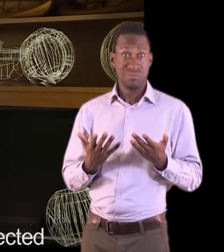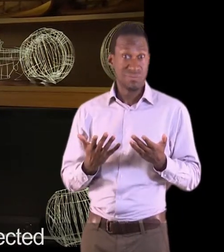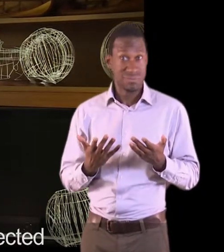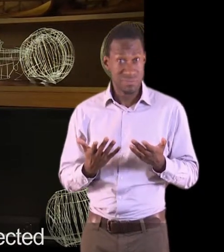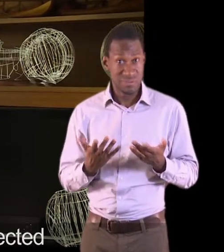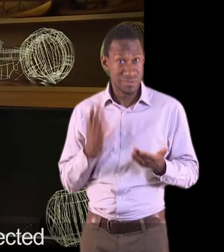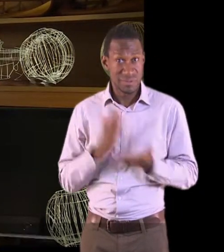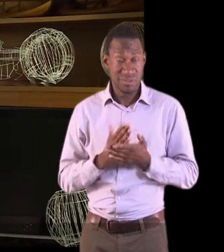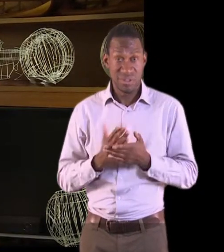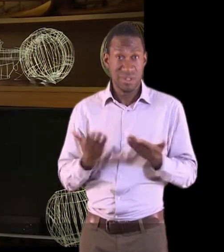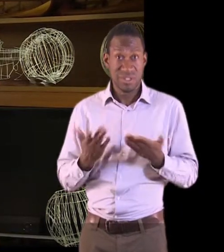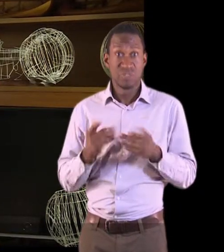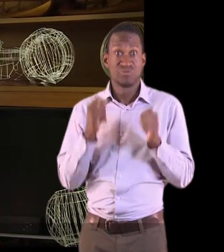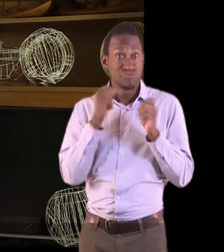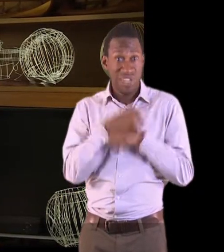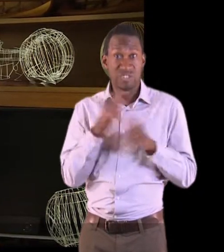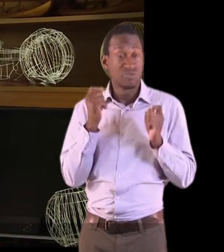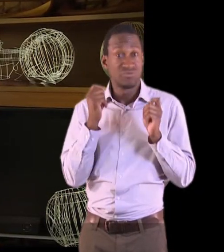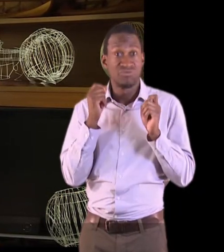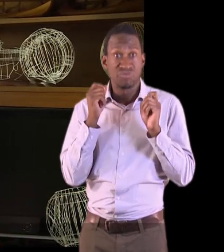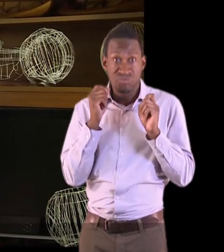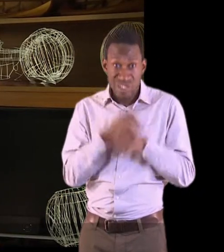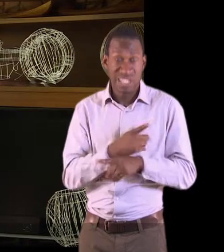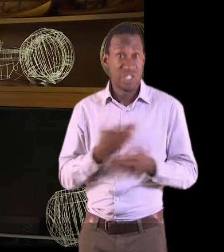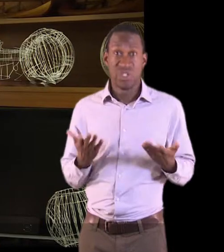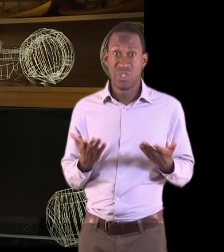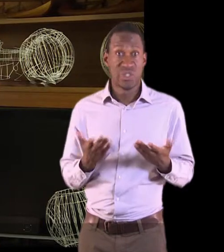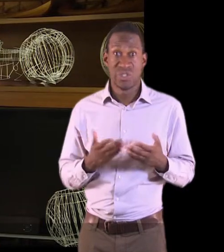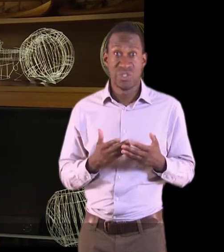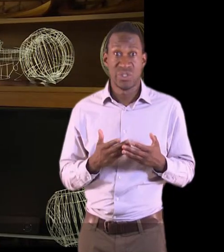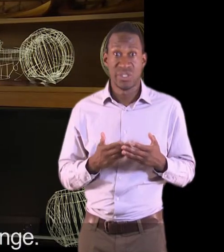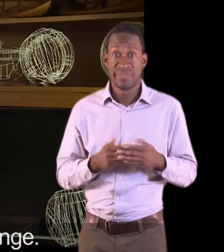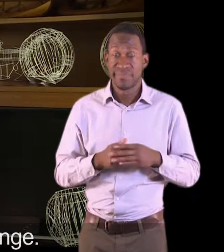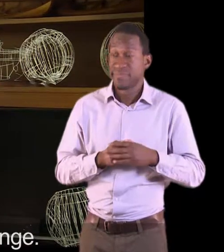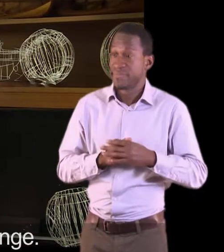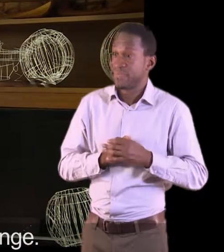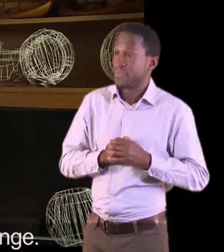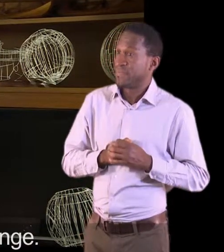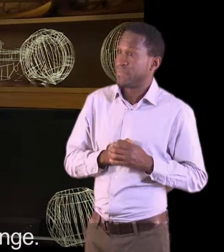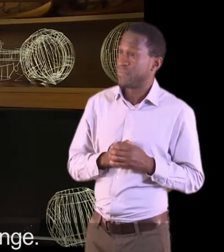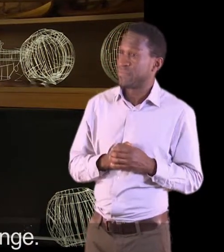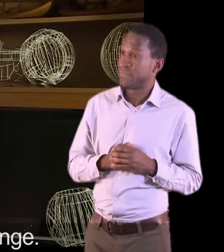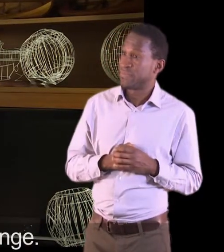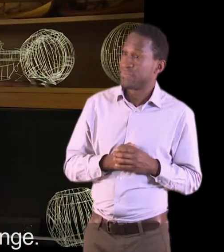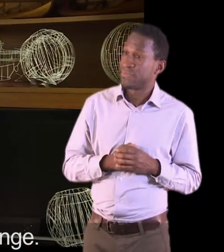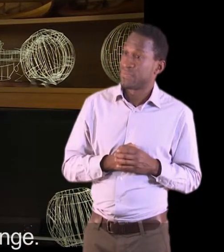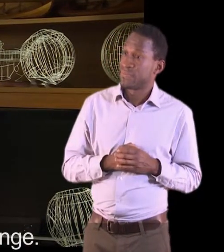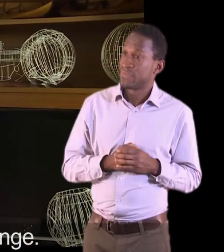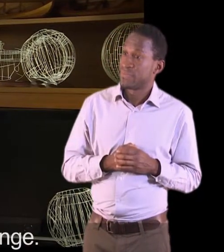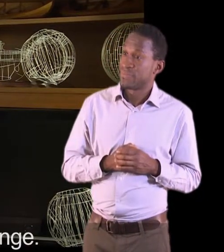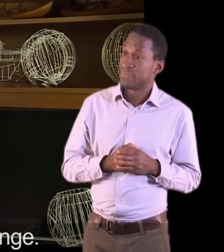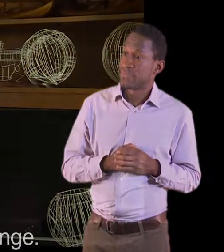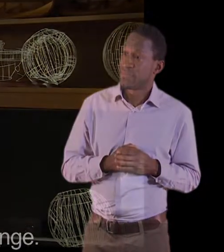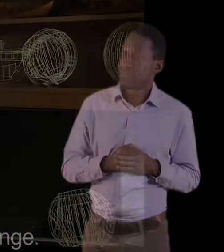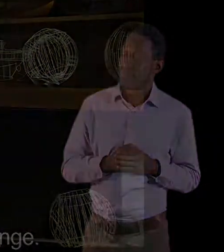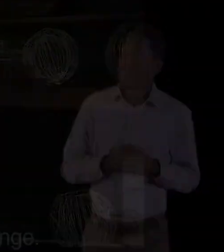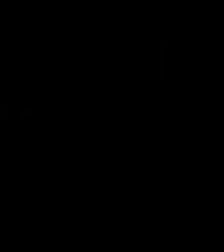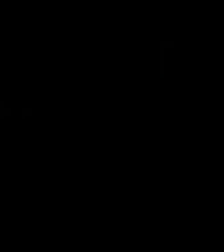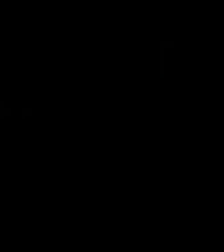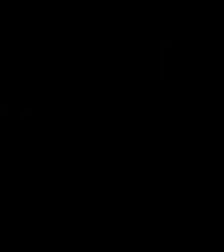Christians. Hardly. Strange. Very strange.